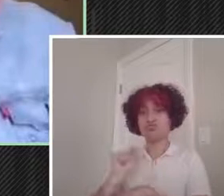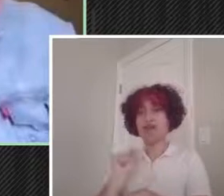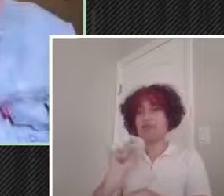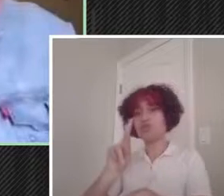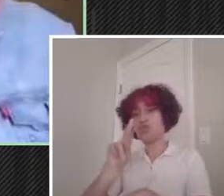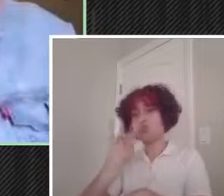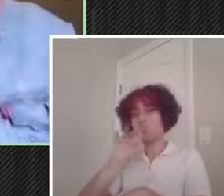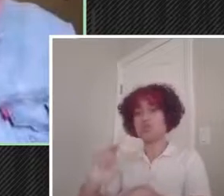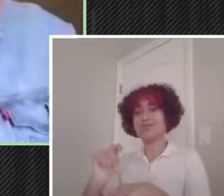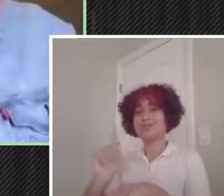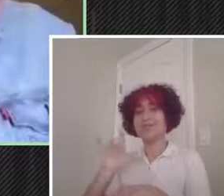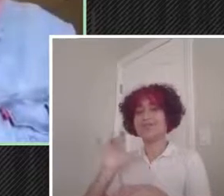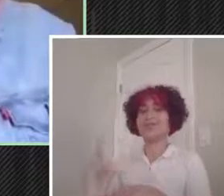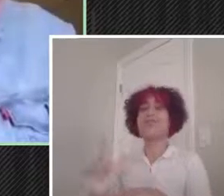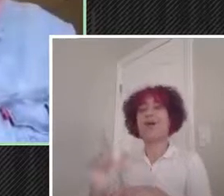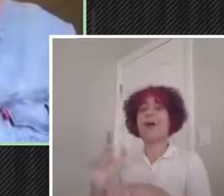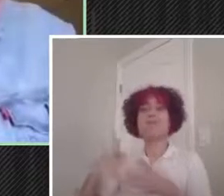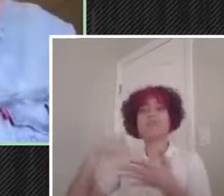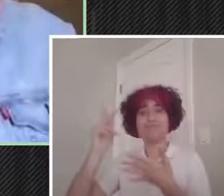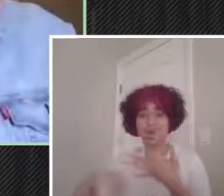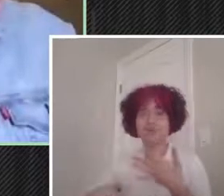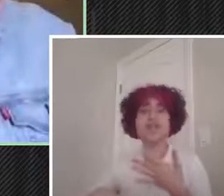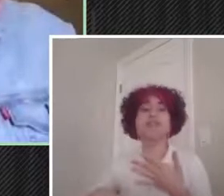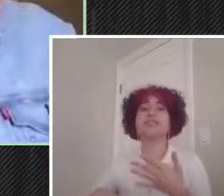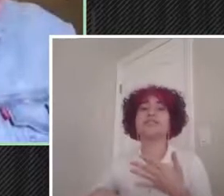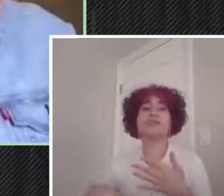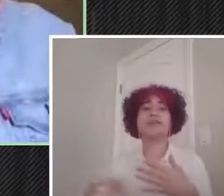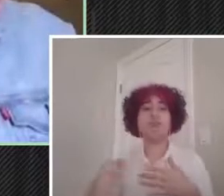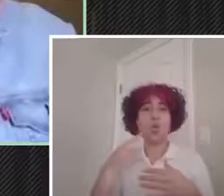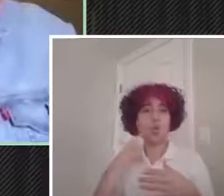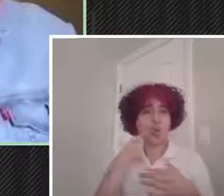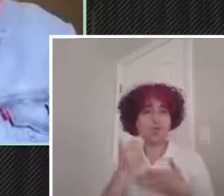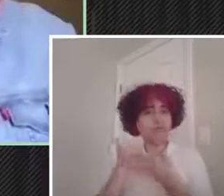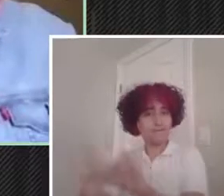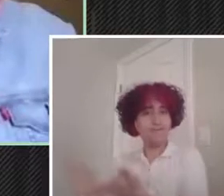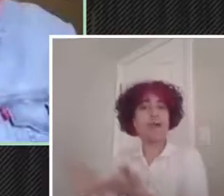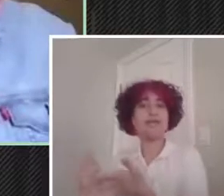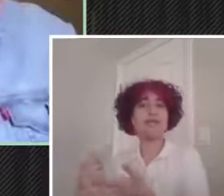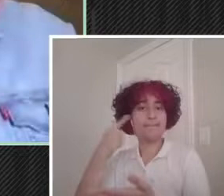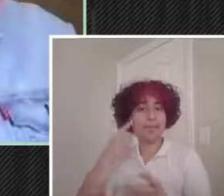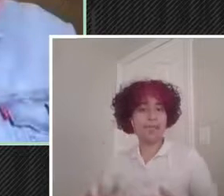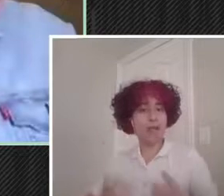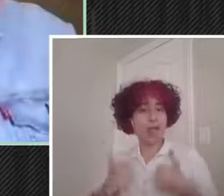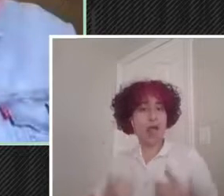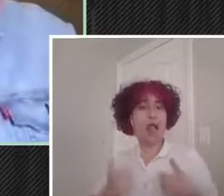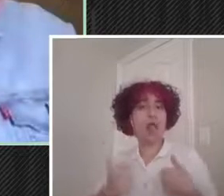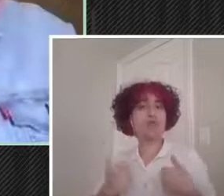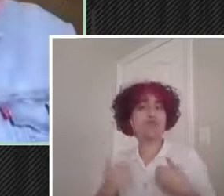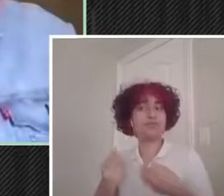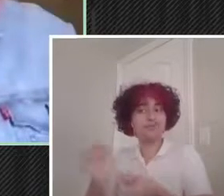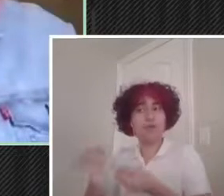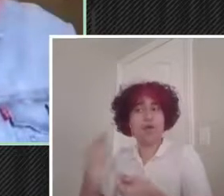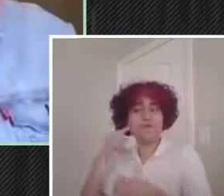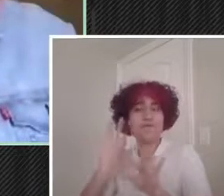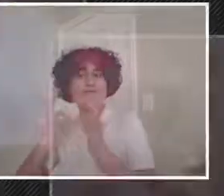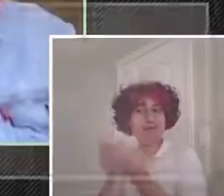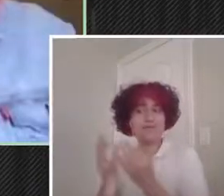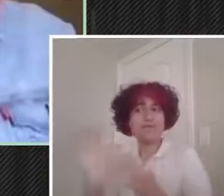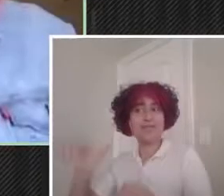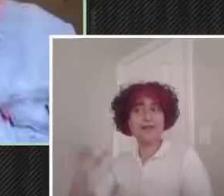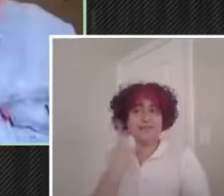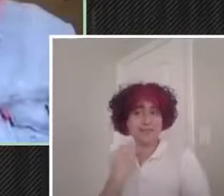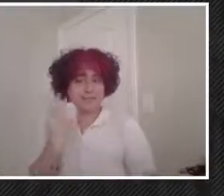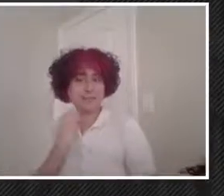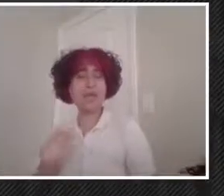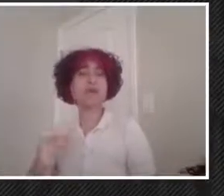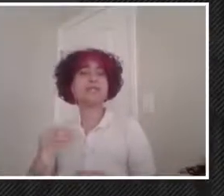Limitless Resources, which provides mental health resources for families who have experienced police violence. Welcome, Lee. Thank